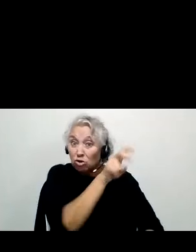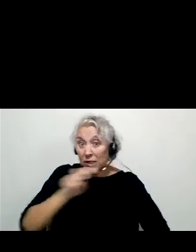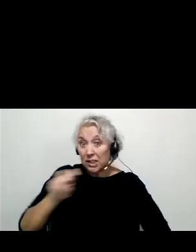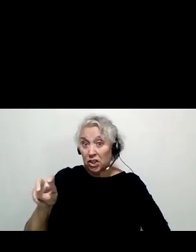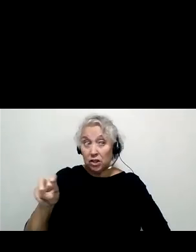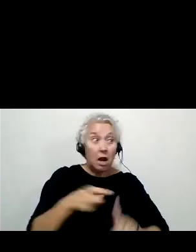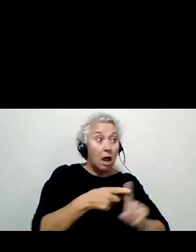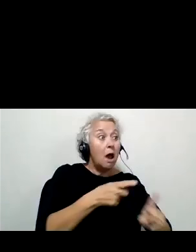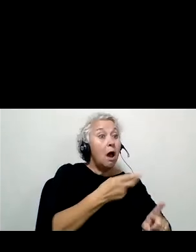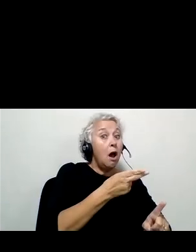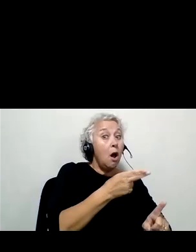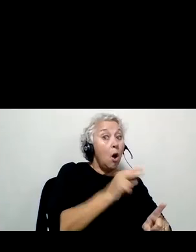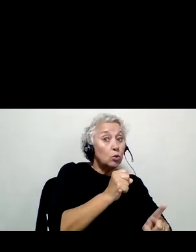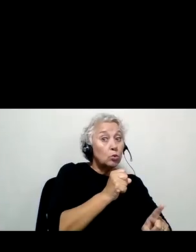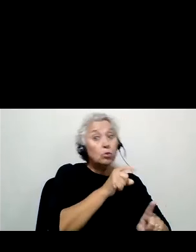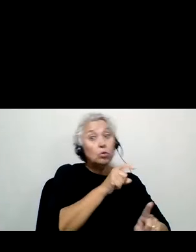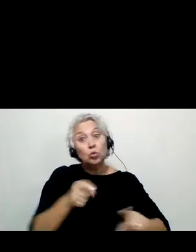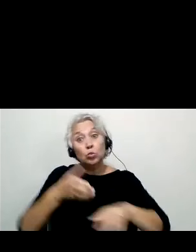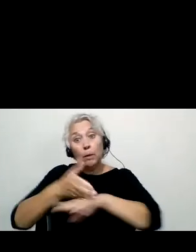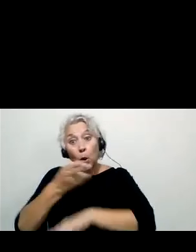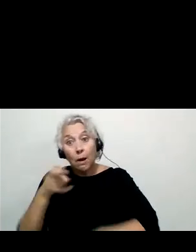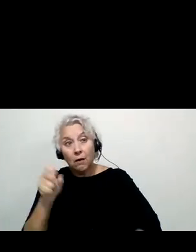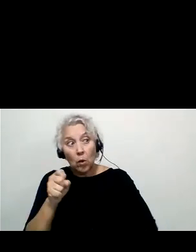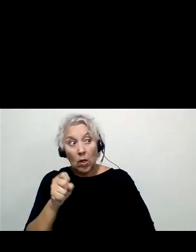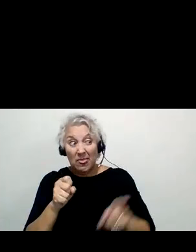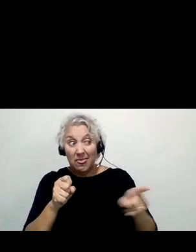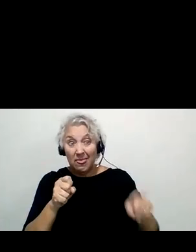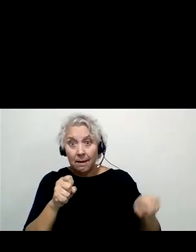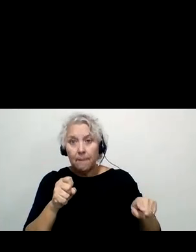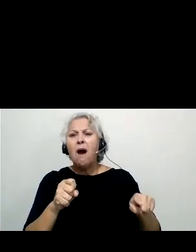into post-high school life, was that I kind